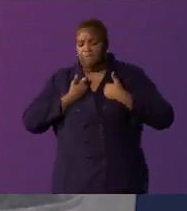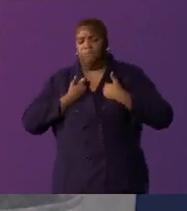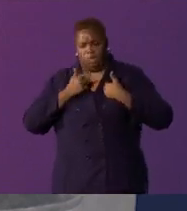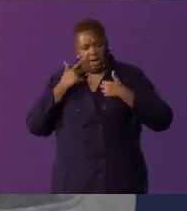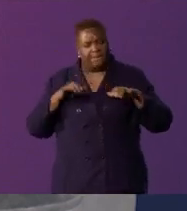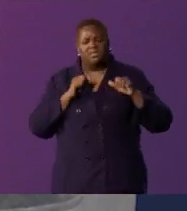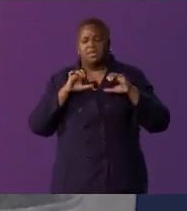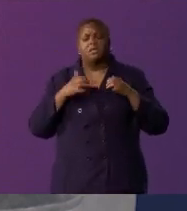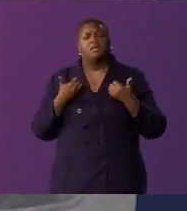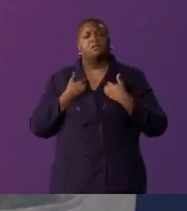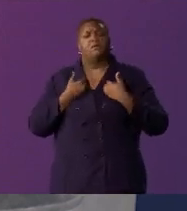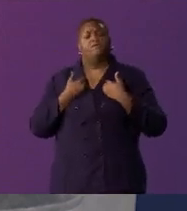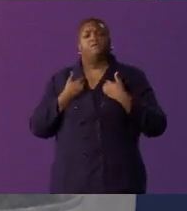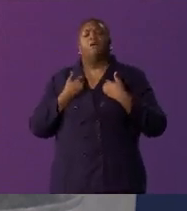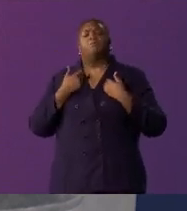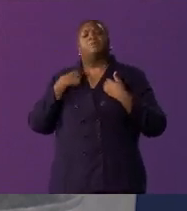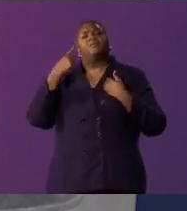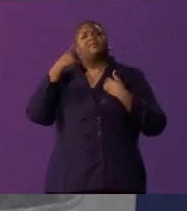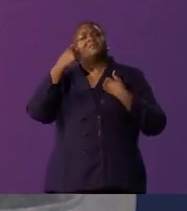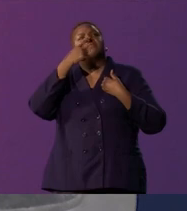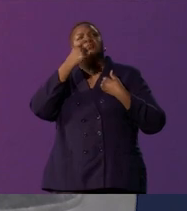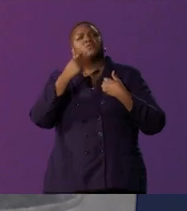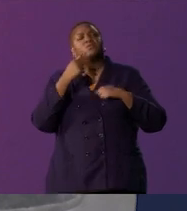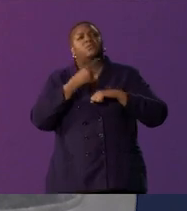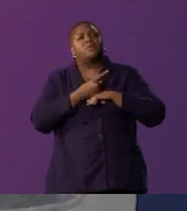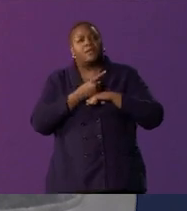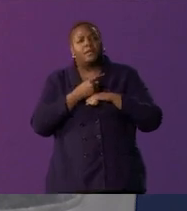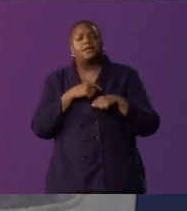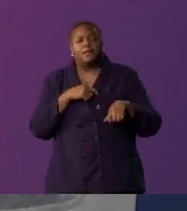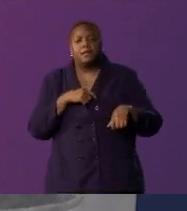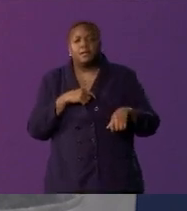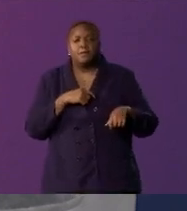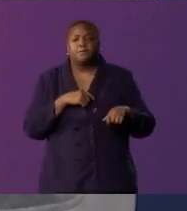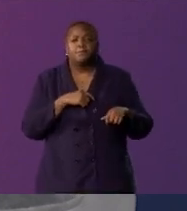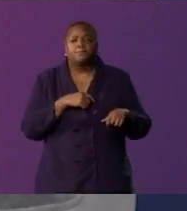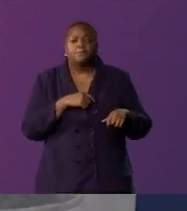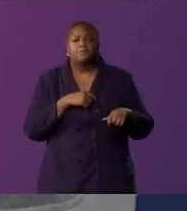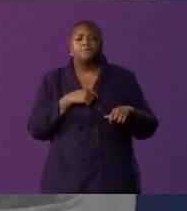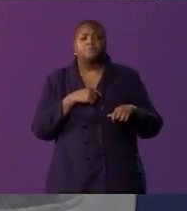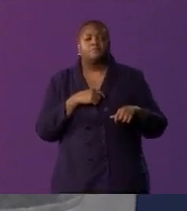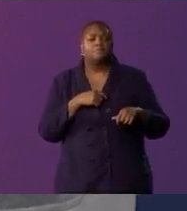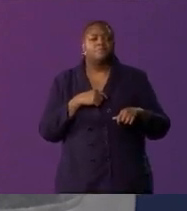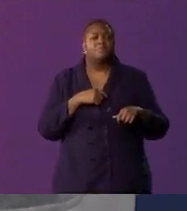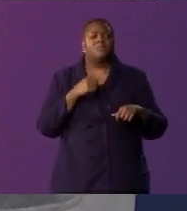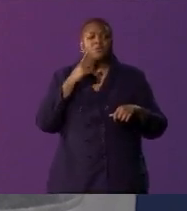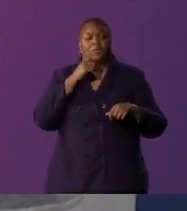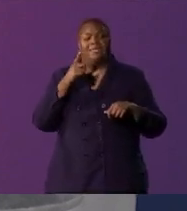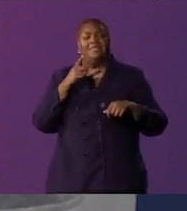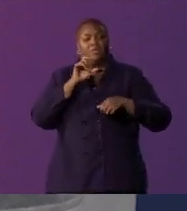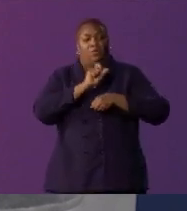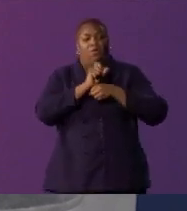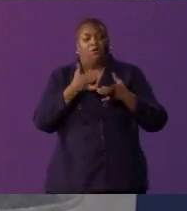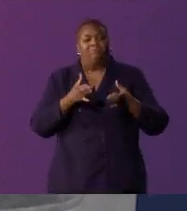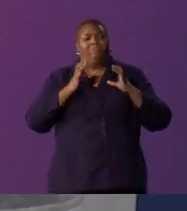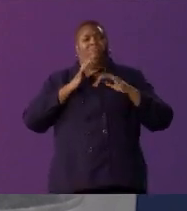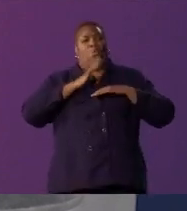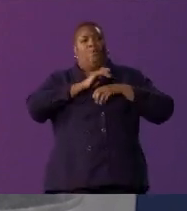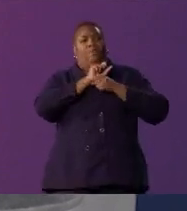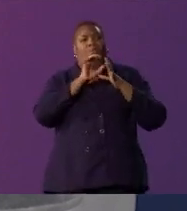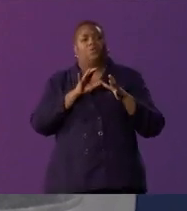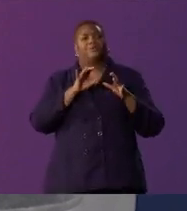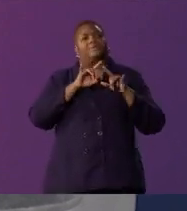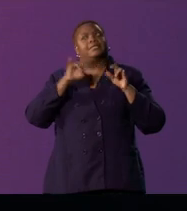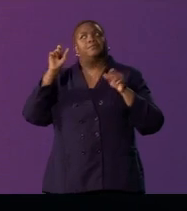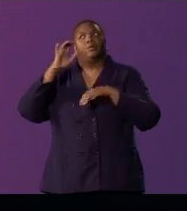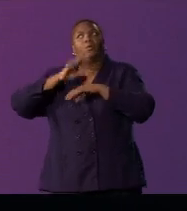So I think in an interesting way, in today's world, the onus is on the employee as much as it is on the company.